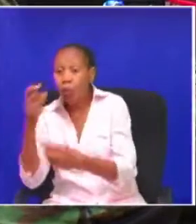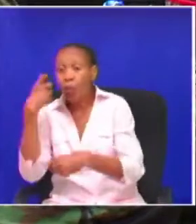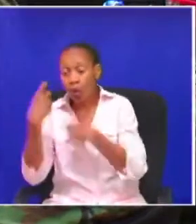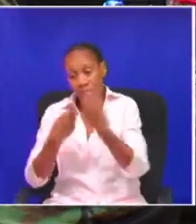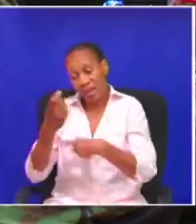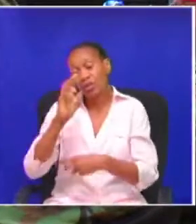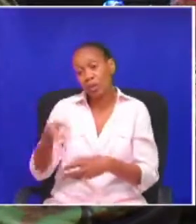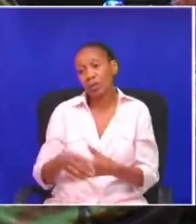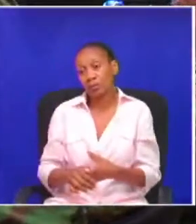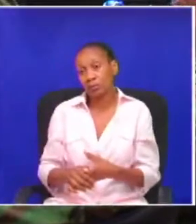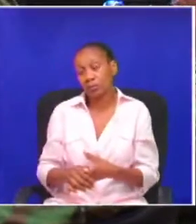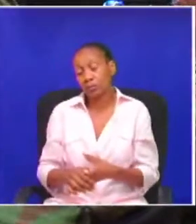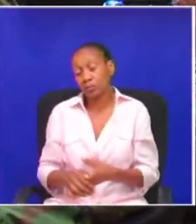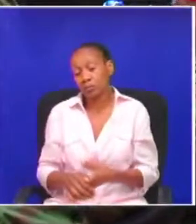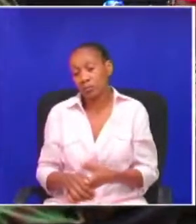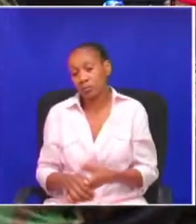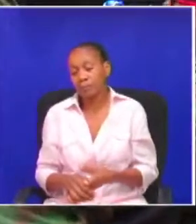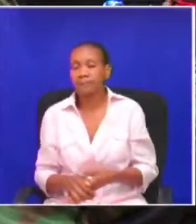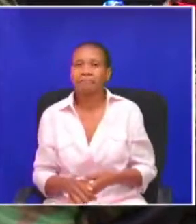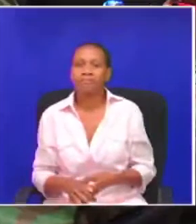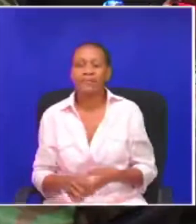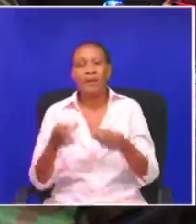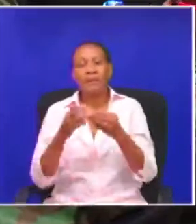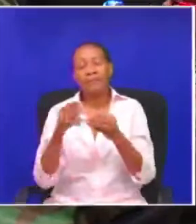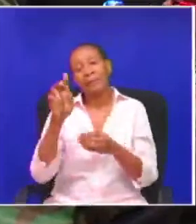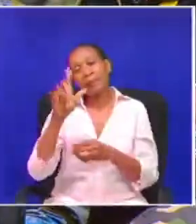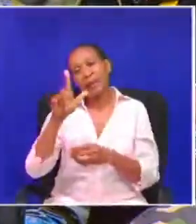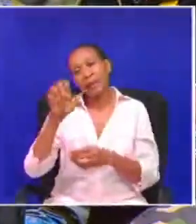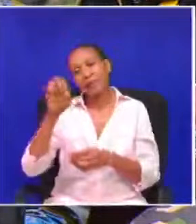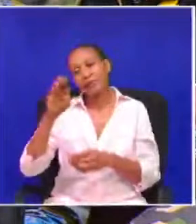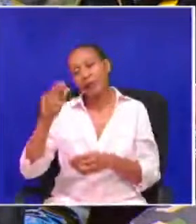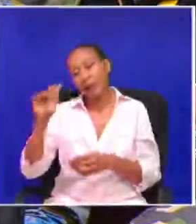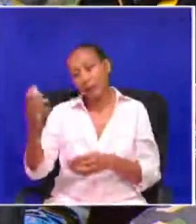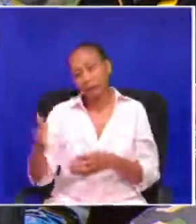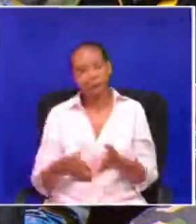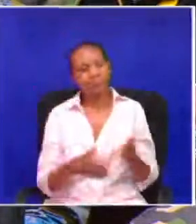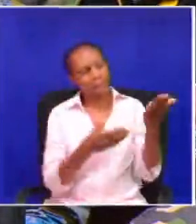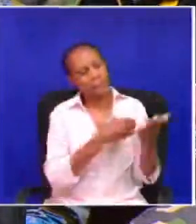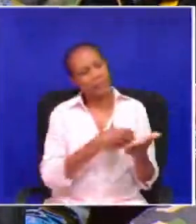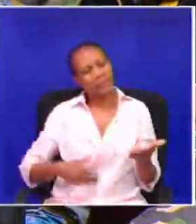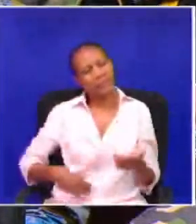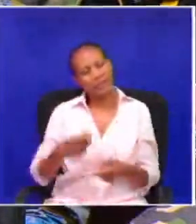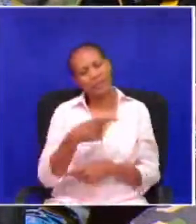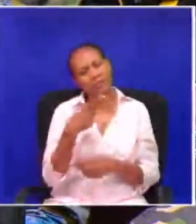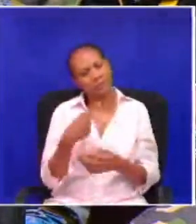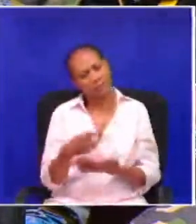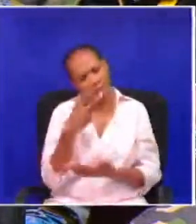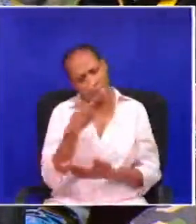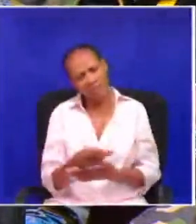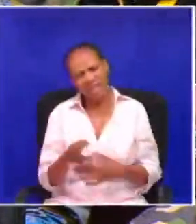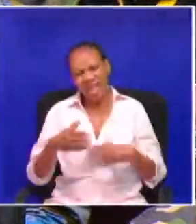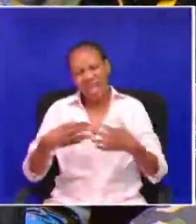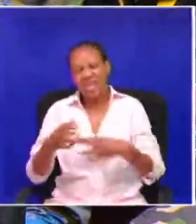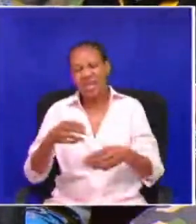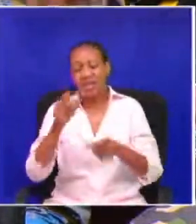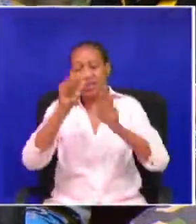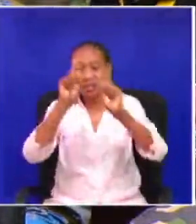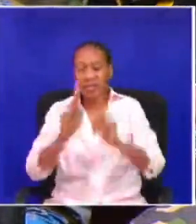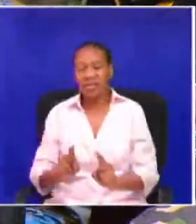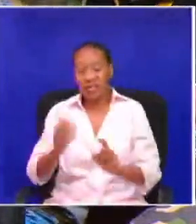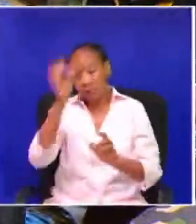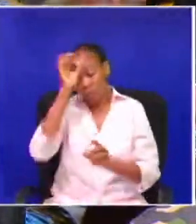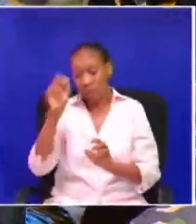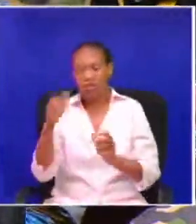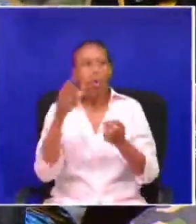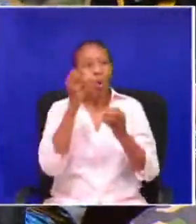release the president. Honorable Molifa. Mr. President, do you concede that any deployment of specialized police or